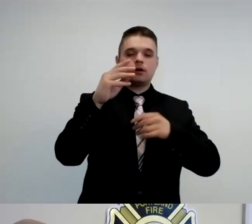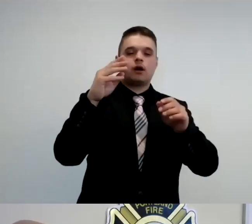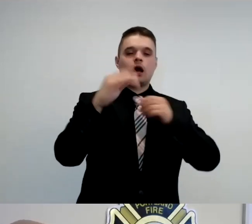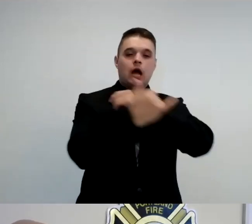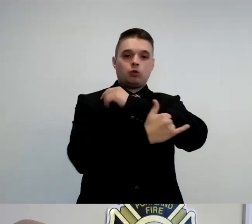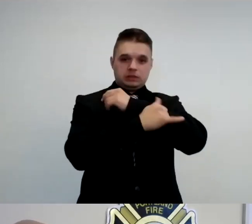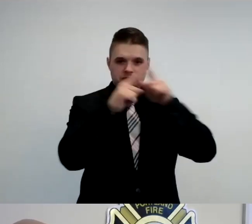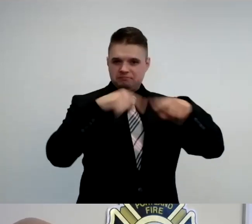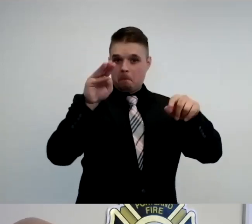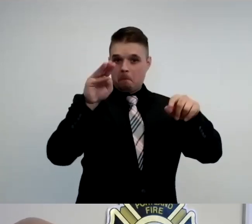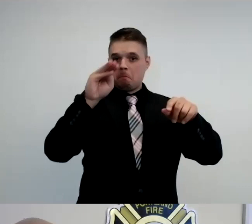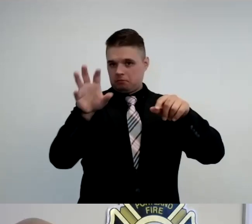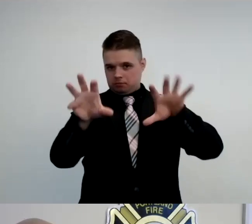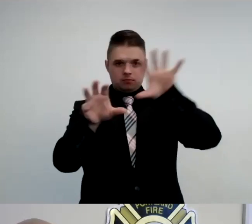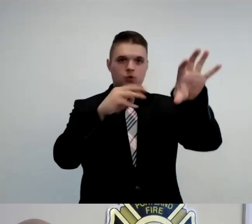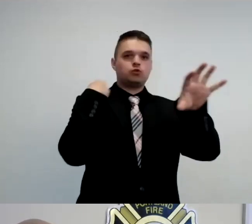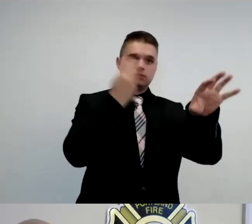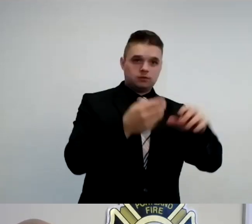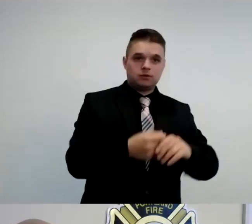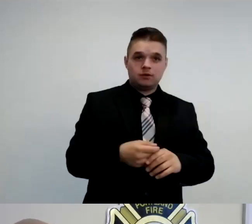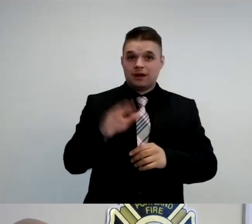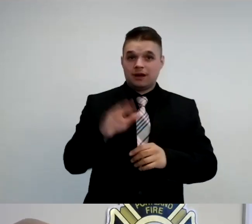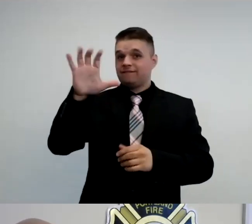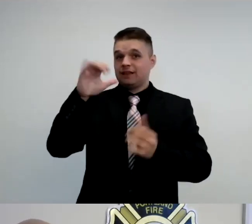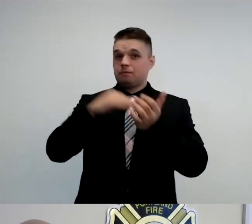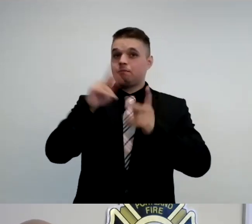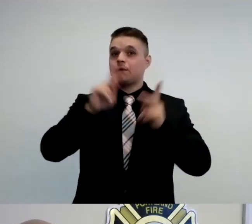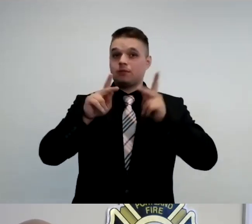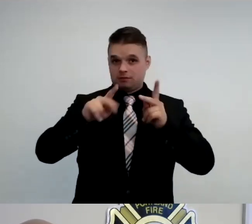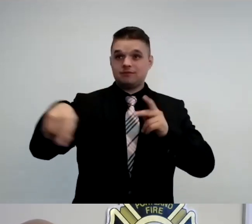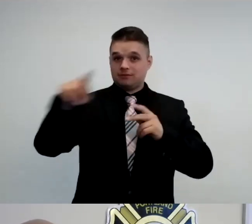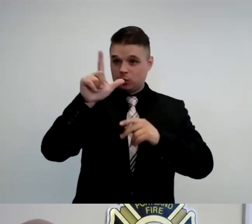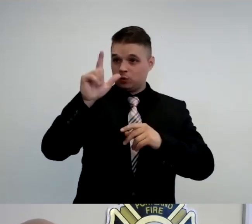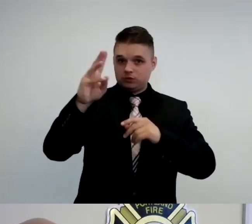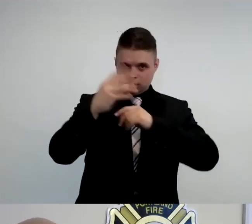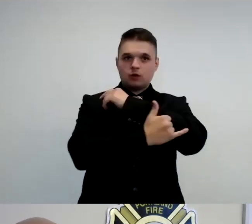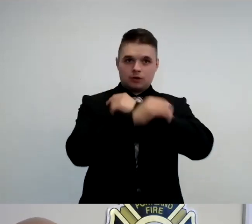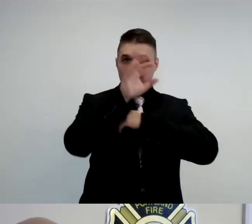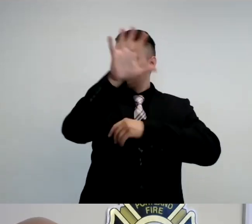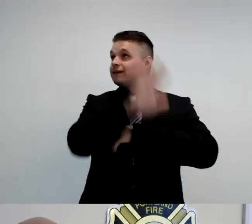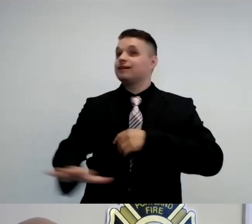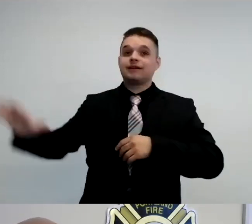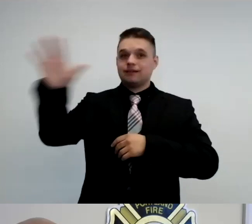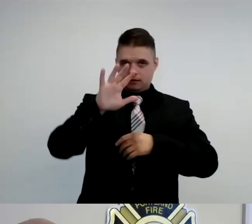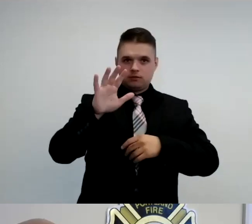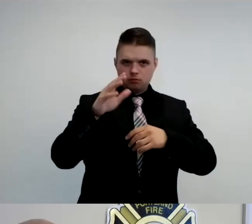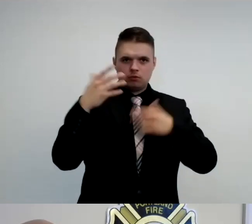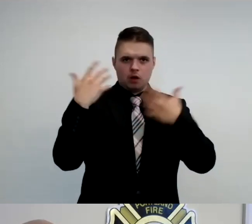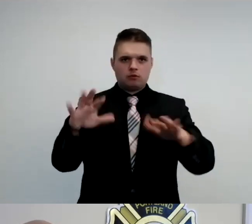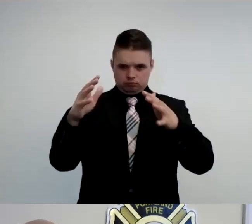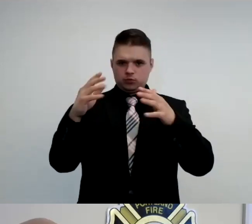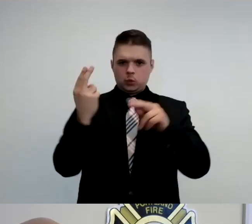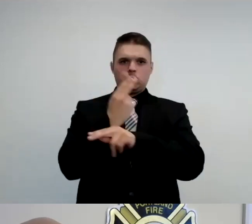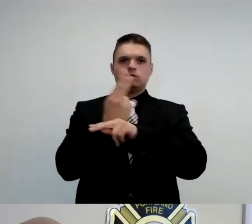people in 26 countries have used it. How does it work? I'll give you a demonstration in a moment, but in short, people click